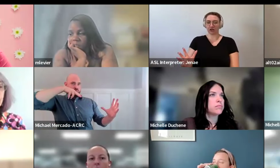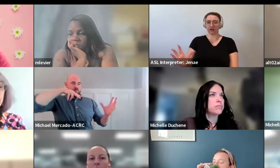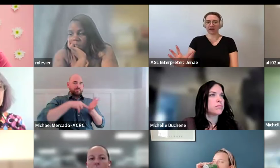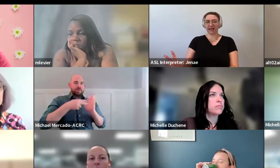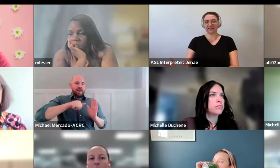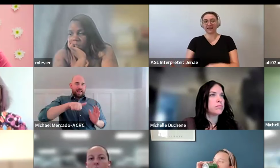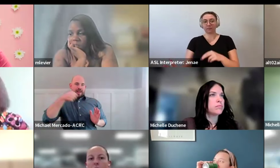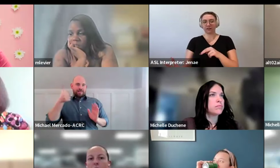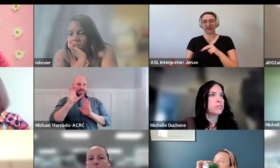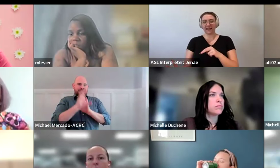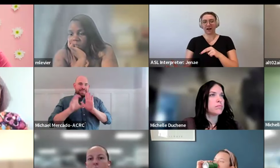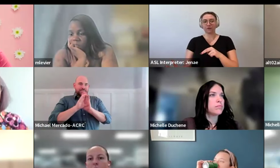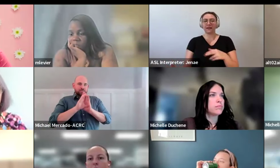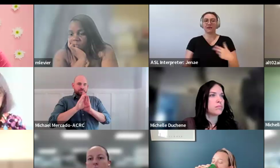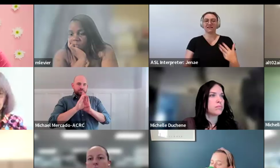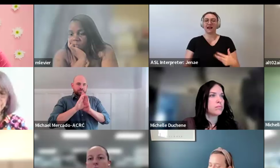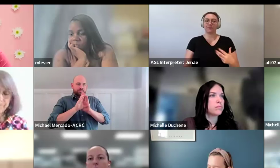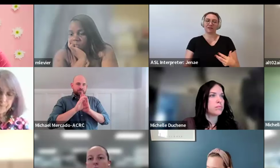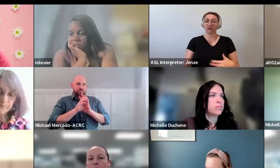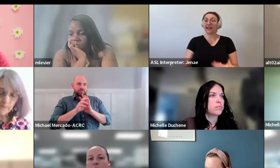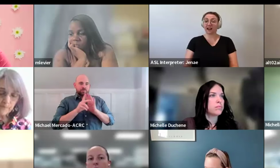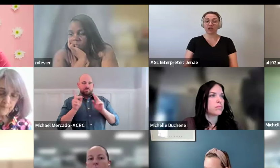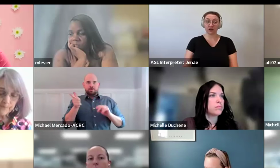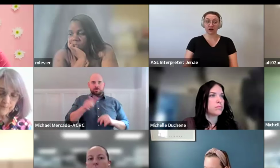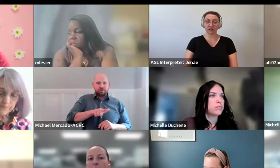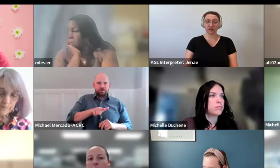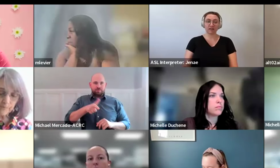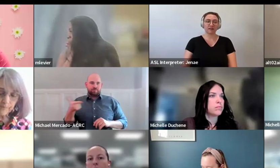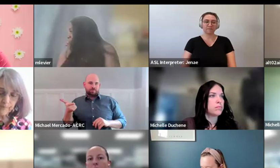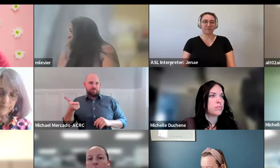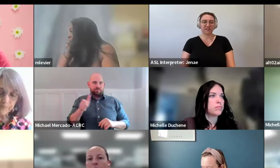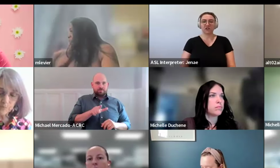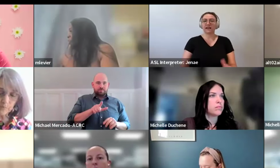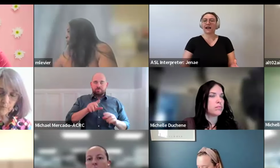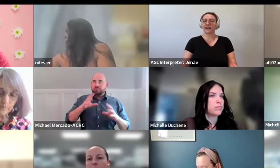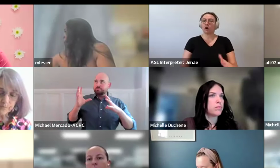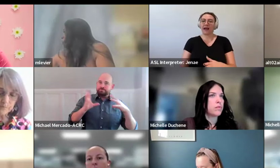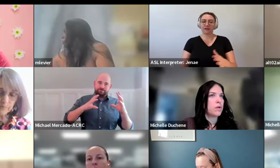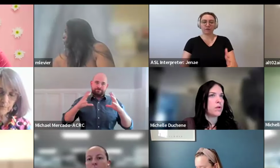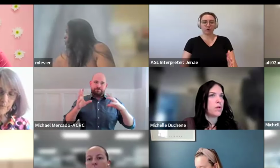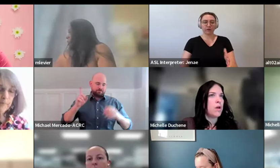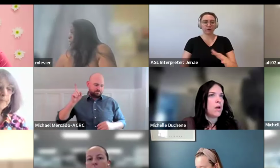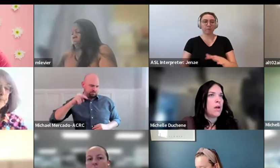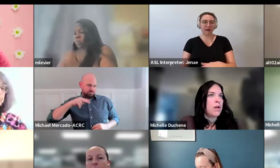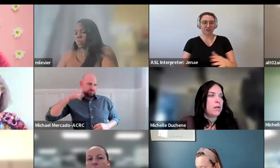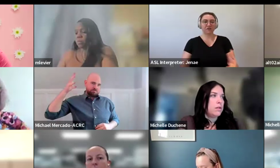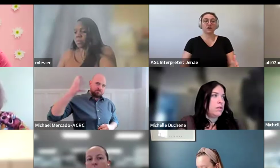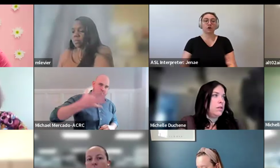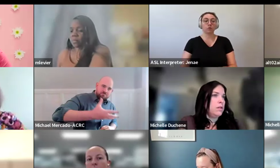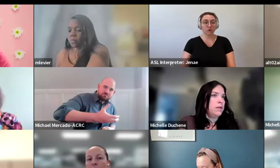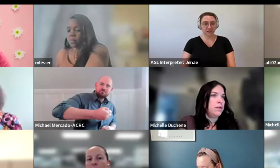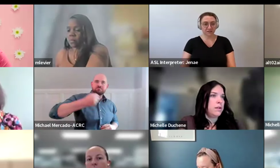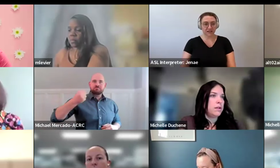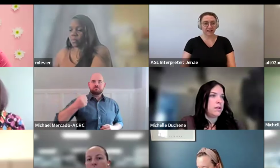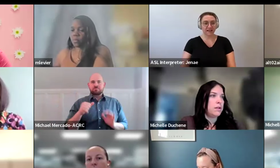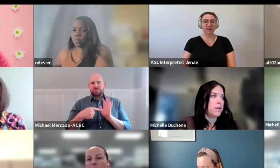I turn and it's like I'm looking down, that means that I'm a different character. So you can kind of go back and forth through body shifting